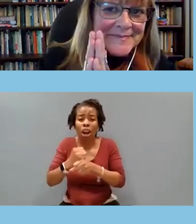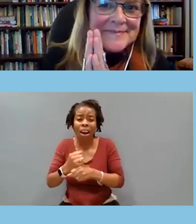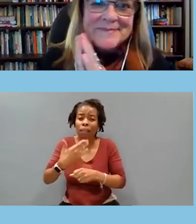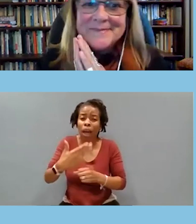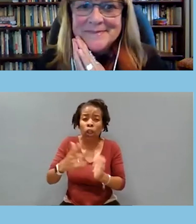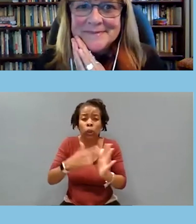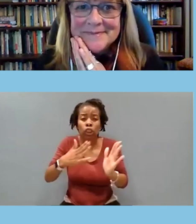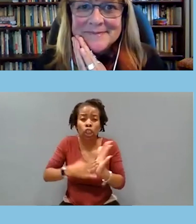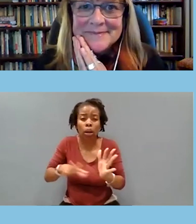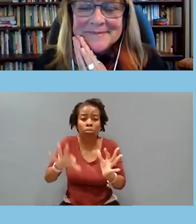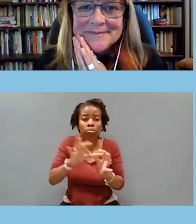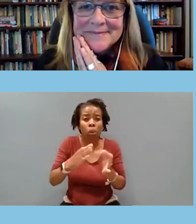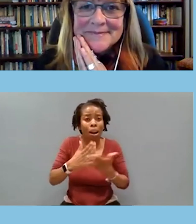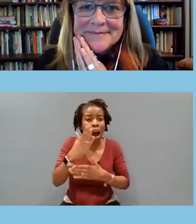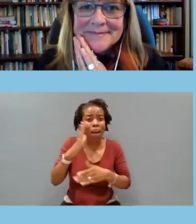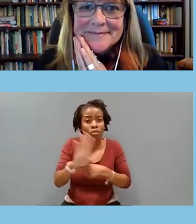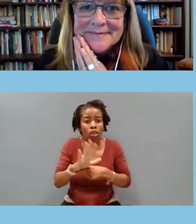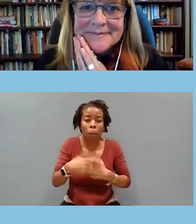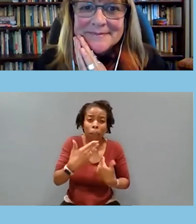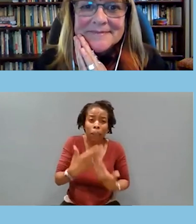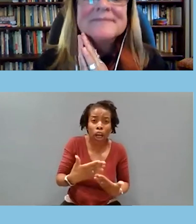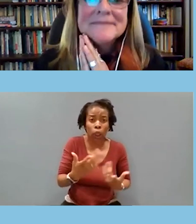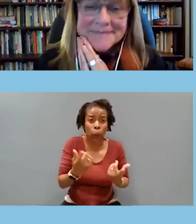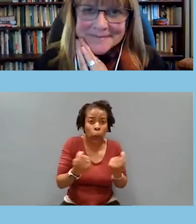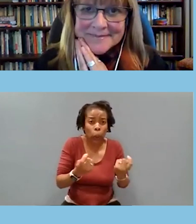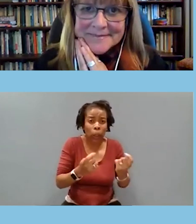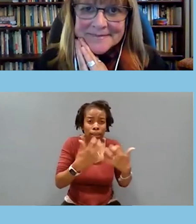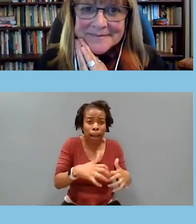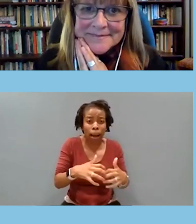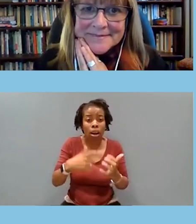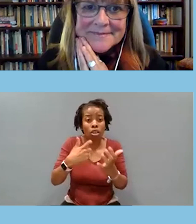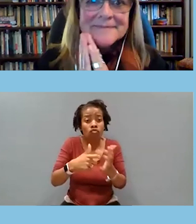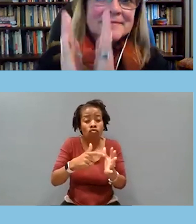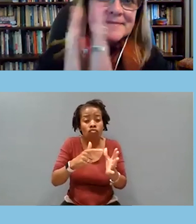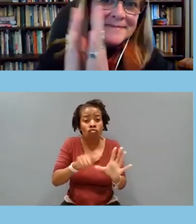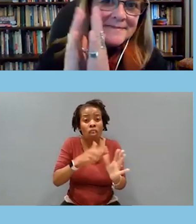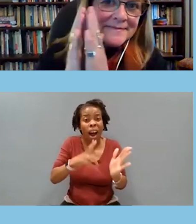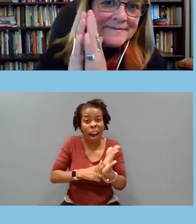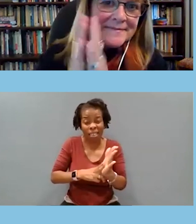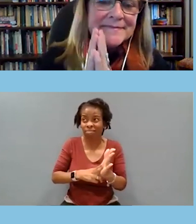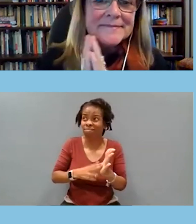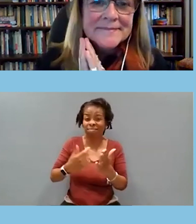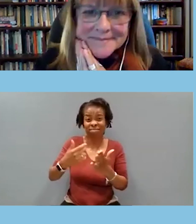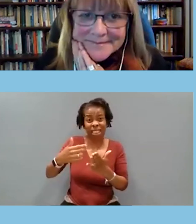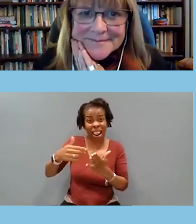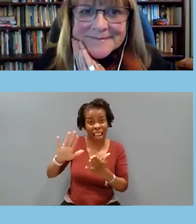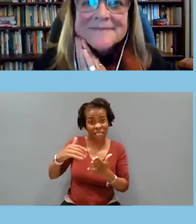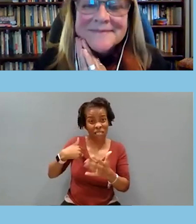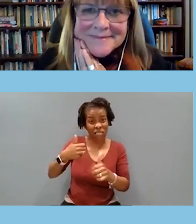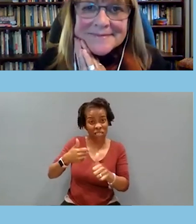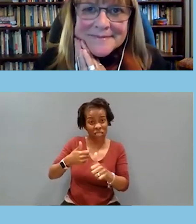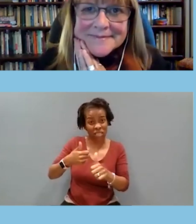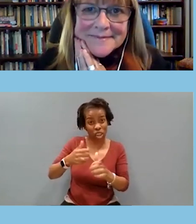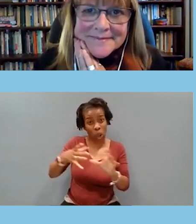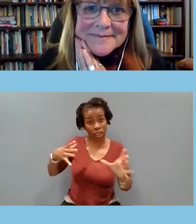Brewer in live programs too, for handling things in tech, to Ryan Carney, no longer with Nottingham Contemporary, but much, much